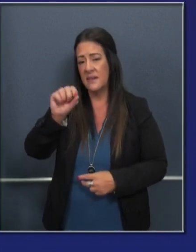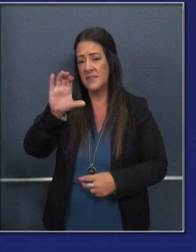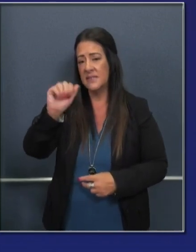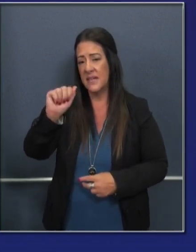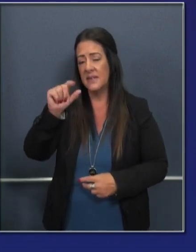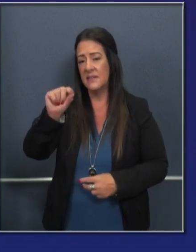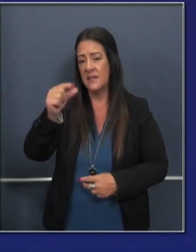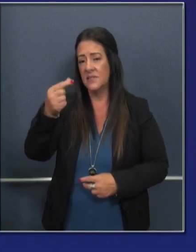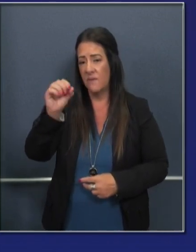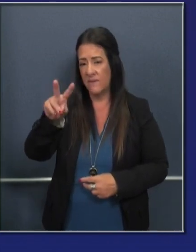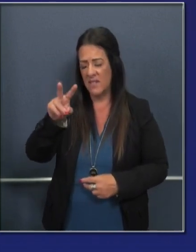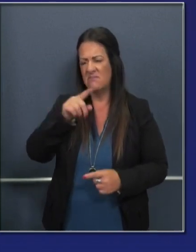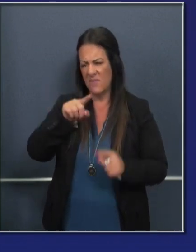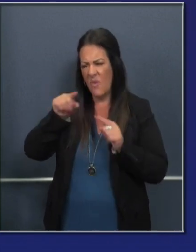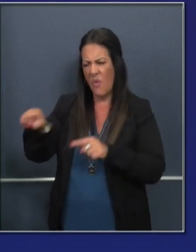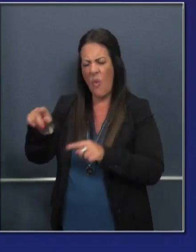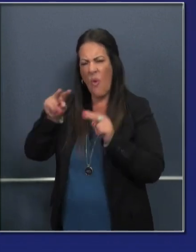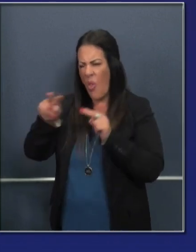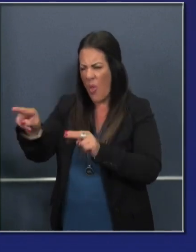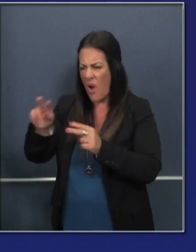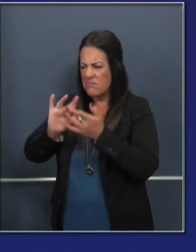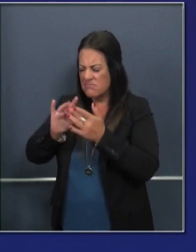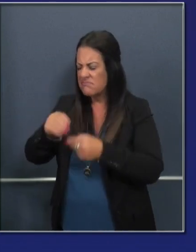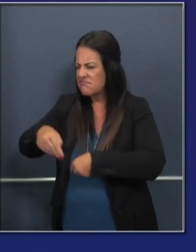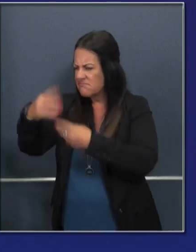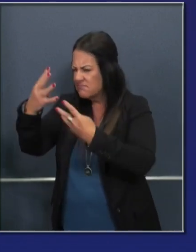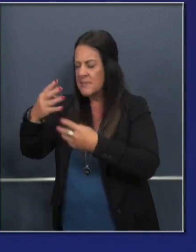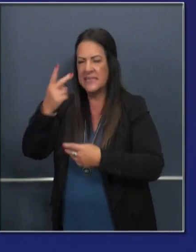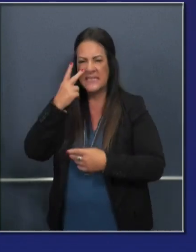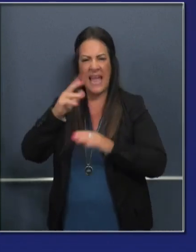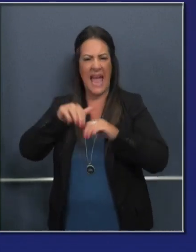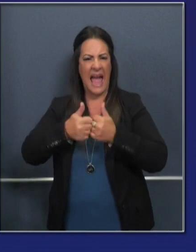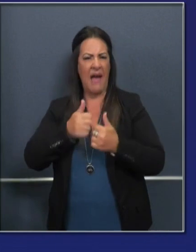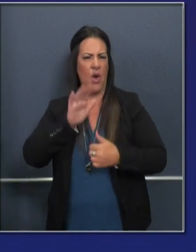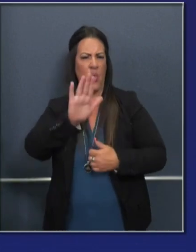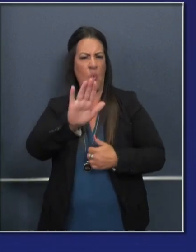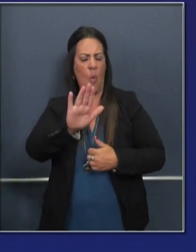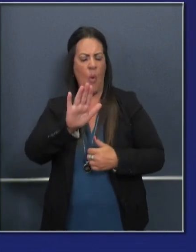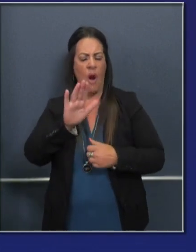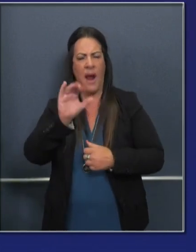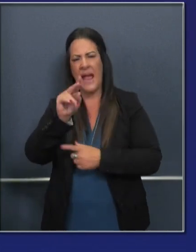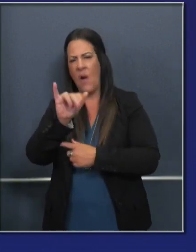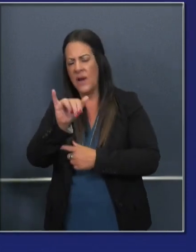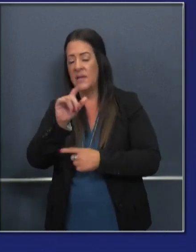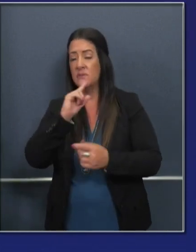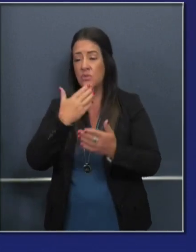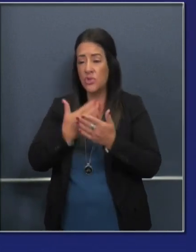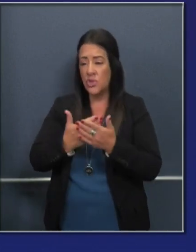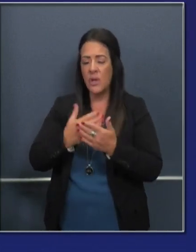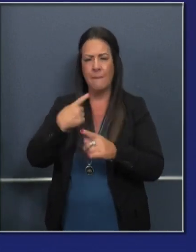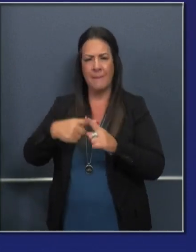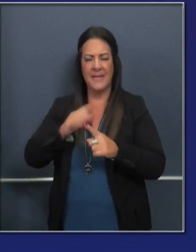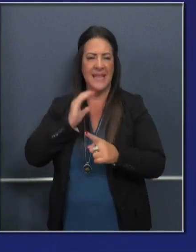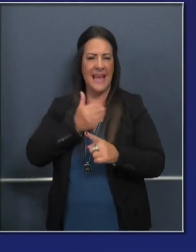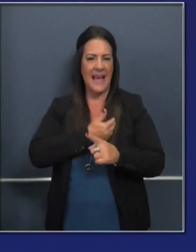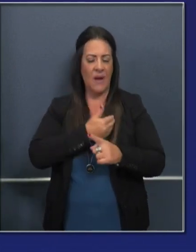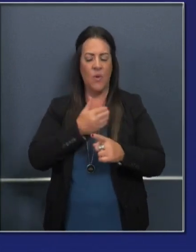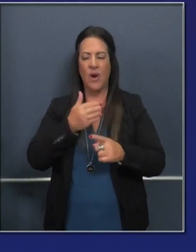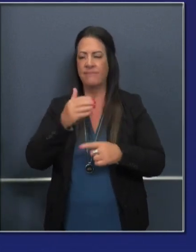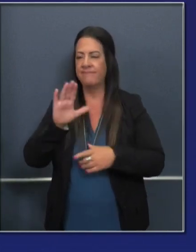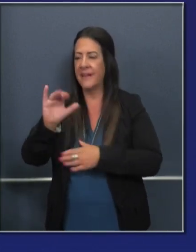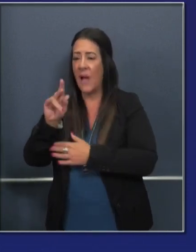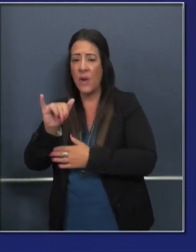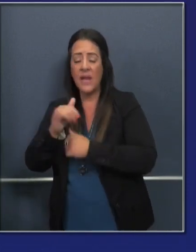covid19.ca.gov, to check in, see how your county is doing against the attestations that were put forth by county health officials,